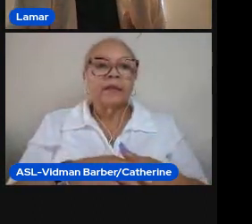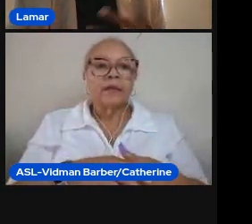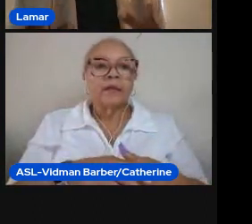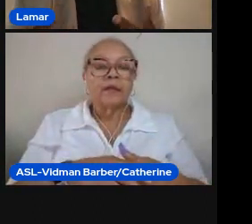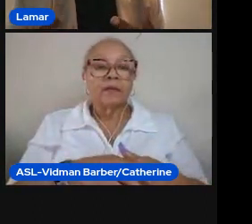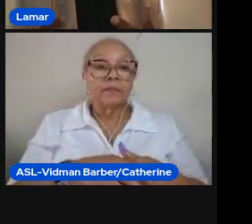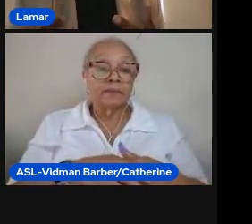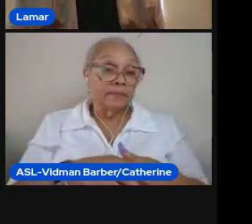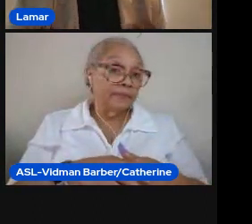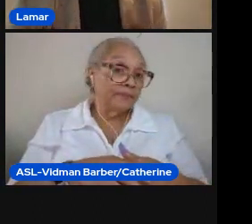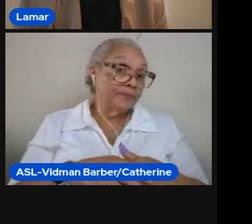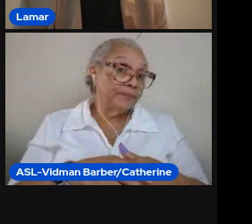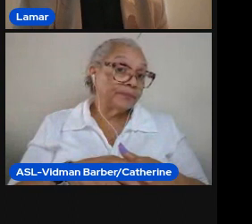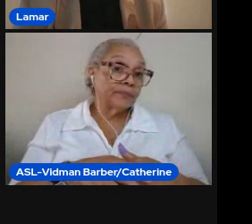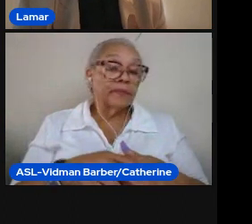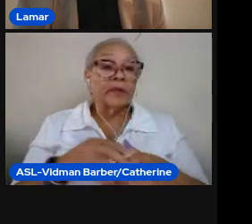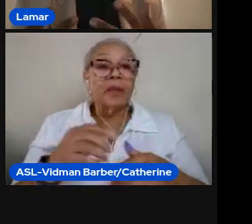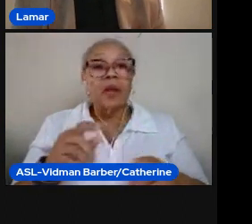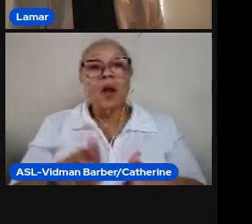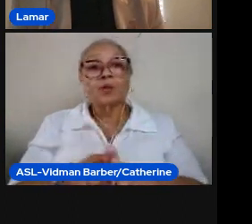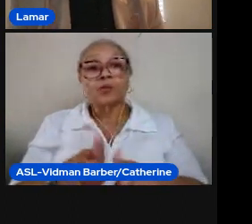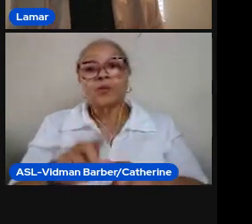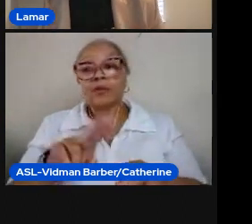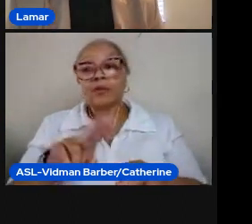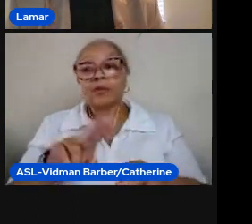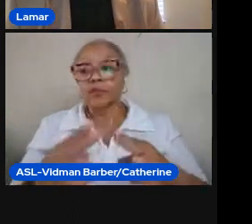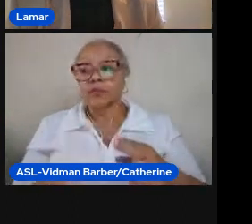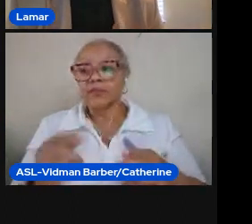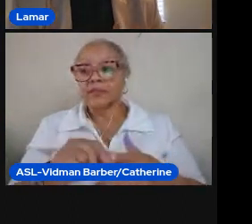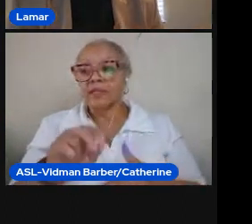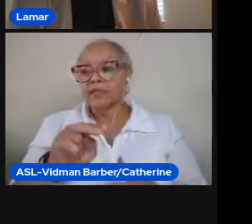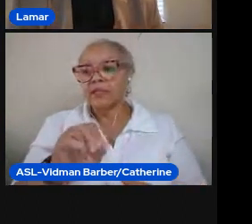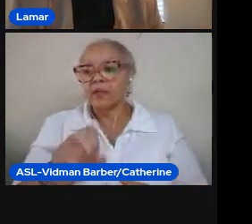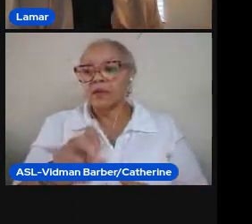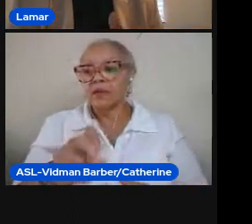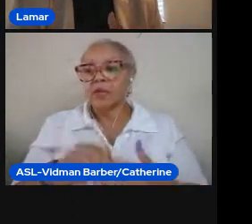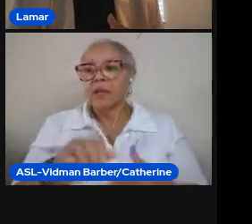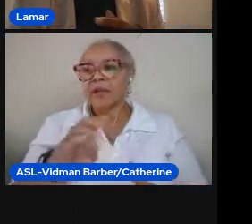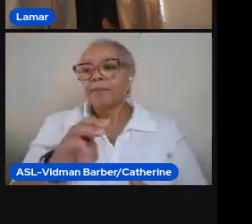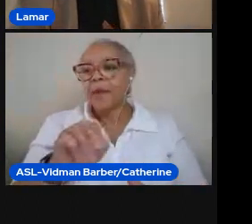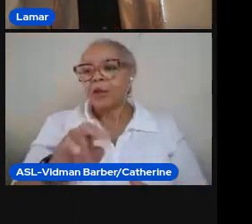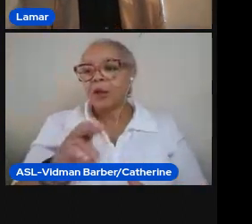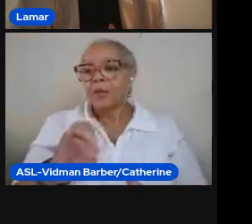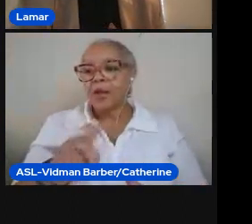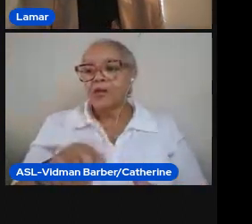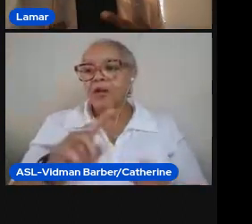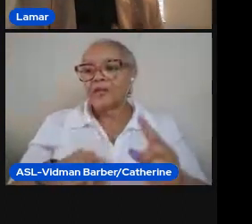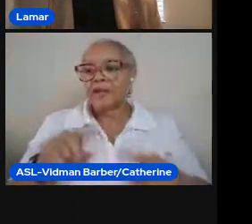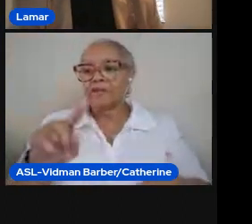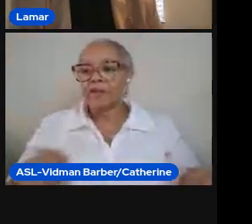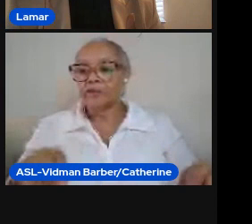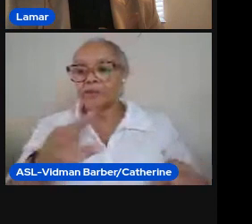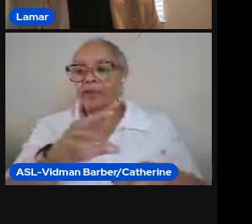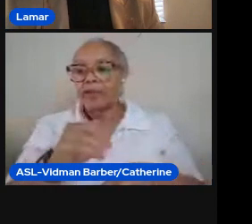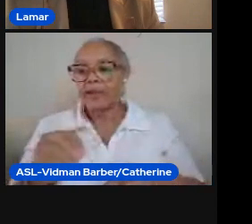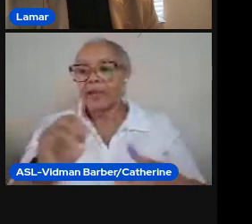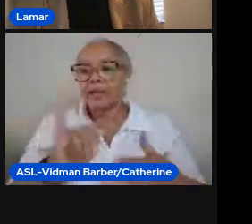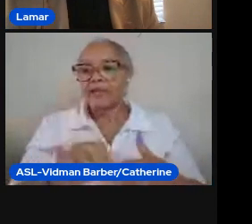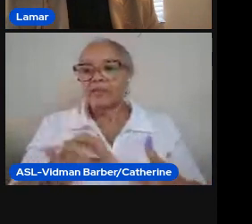that there is quite a decrease in neonatal gut microbiota diversity and abundance, especially